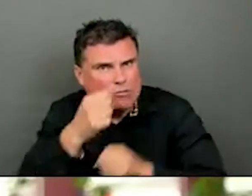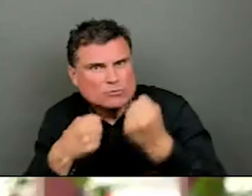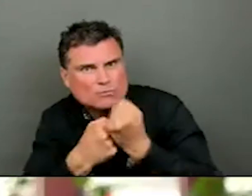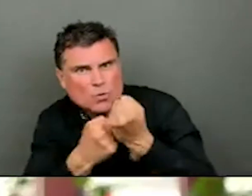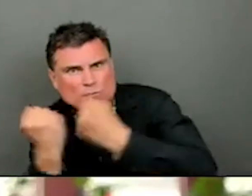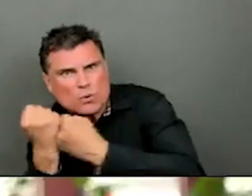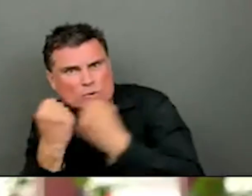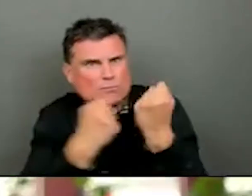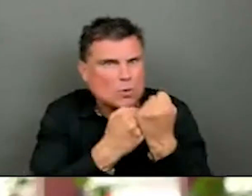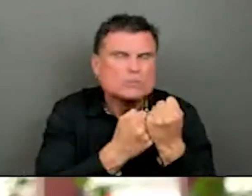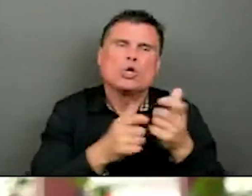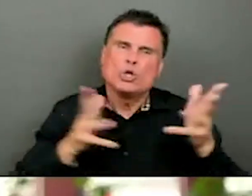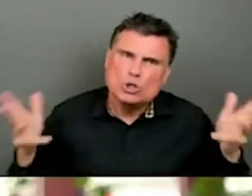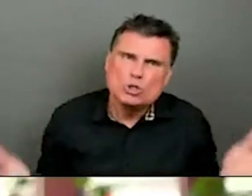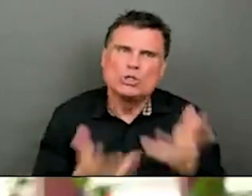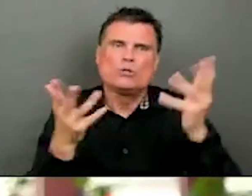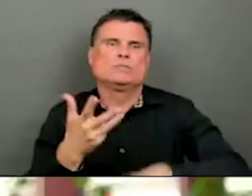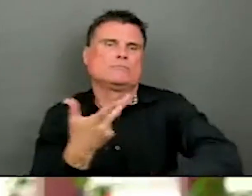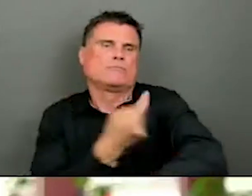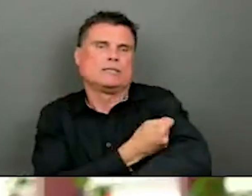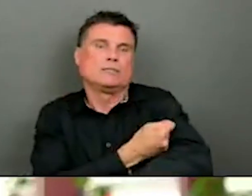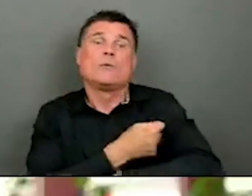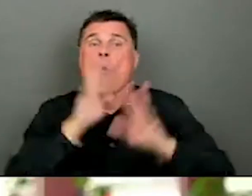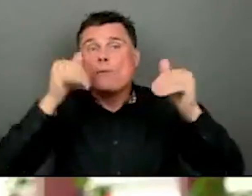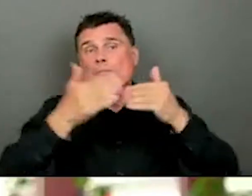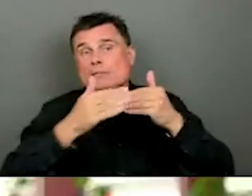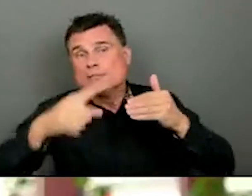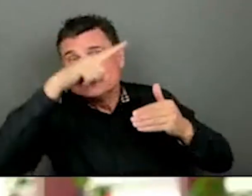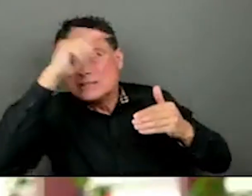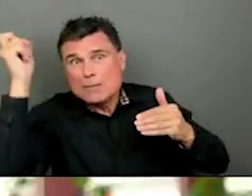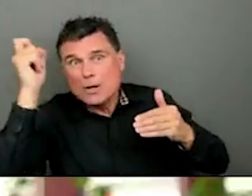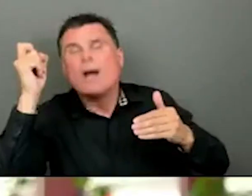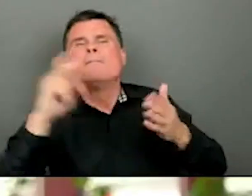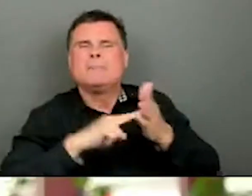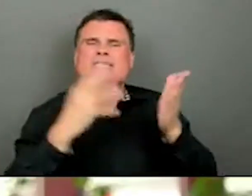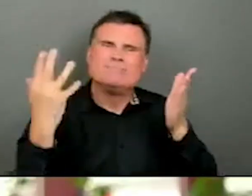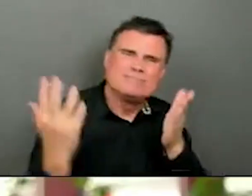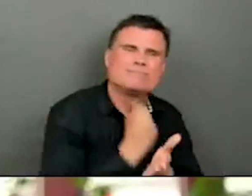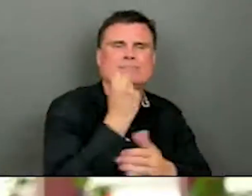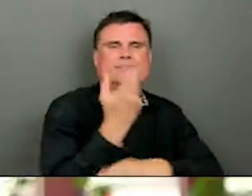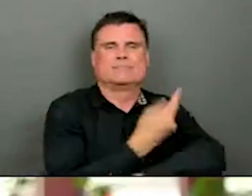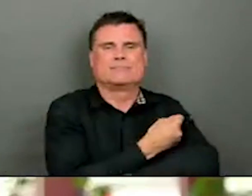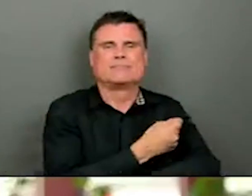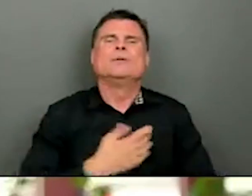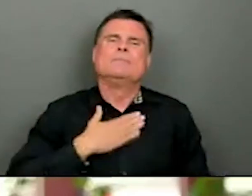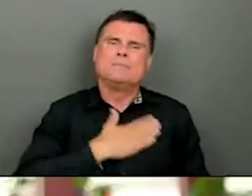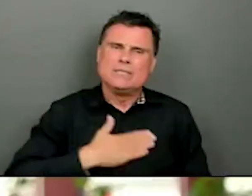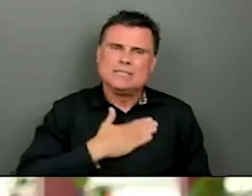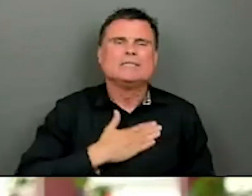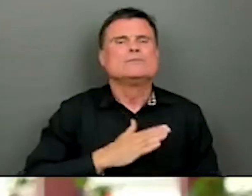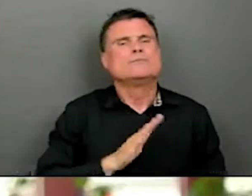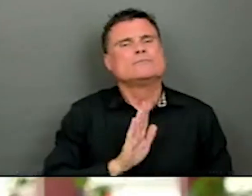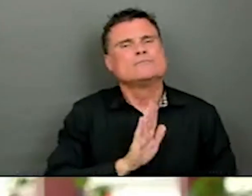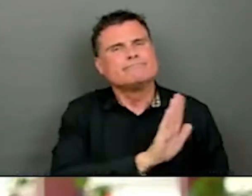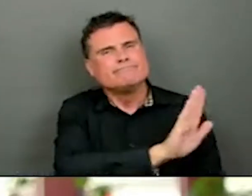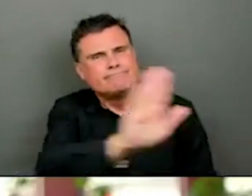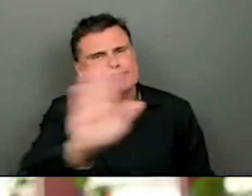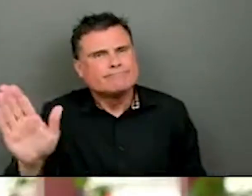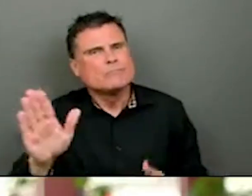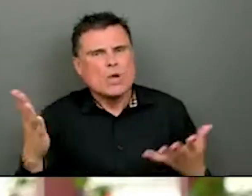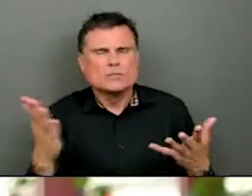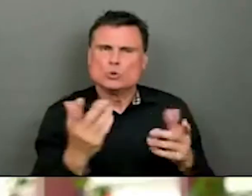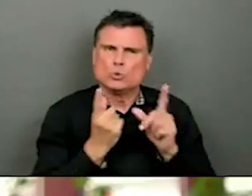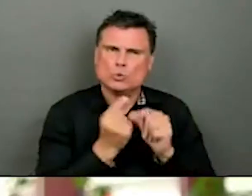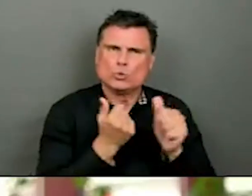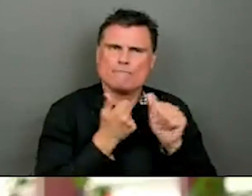of summer. Let's get our vaccines. Remember to continue to use our layers of protection as we have for